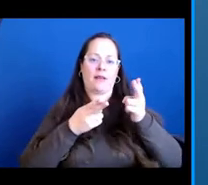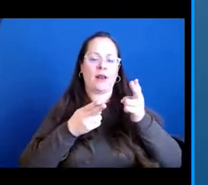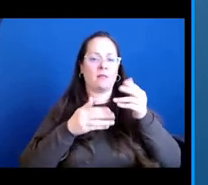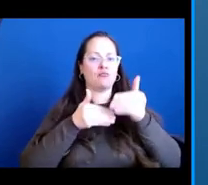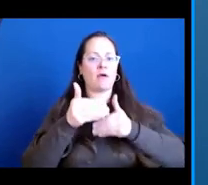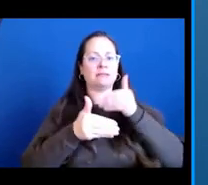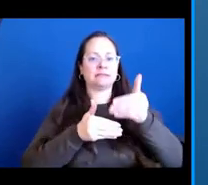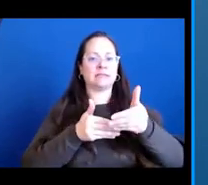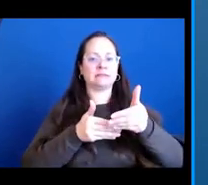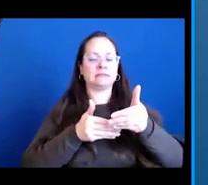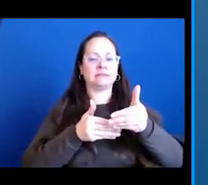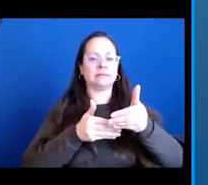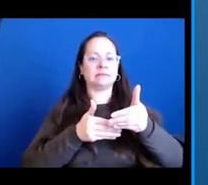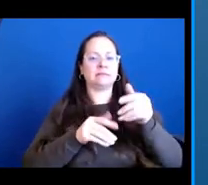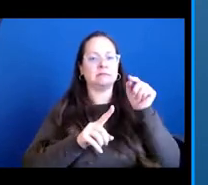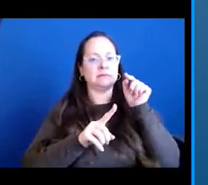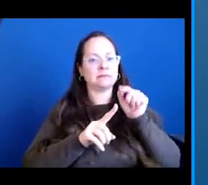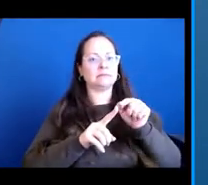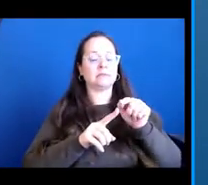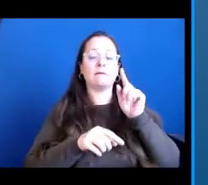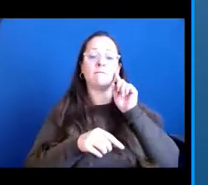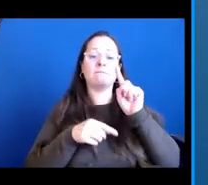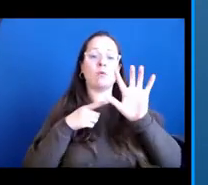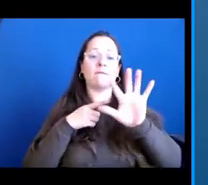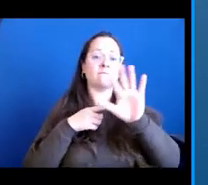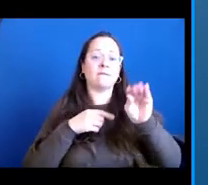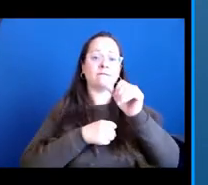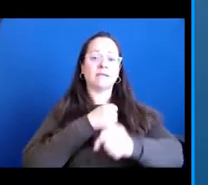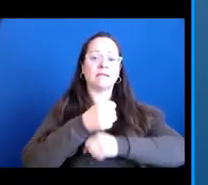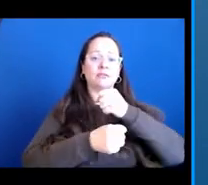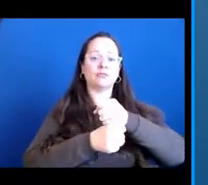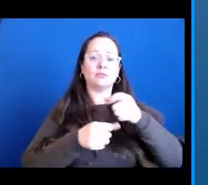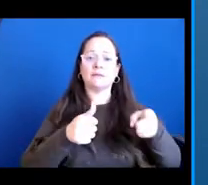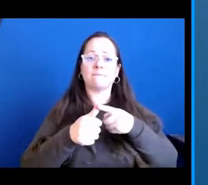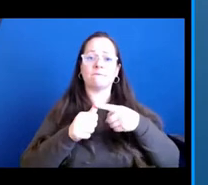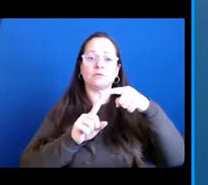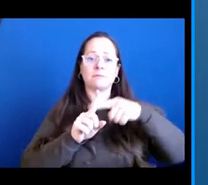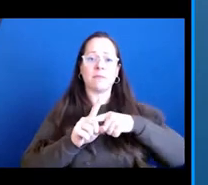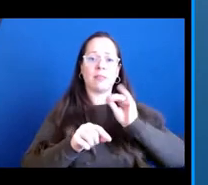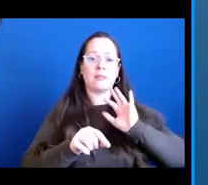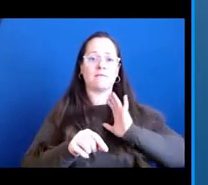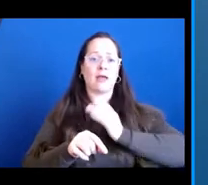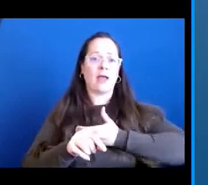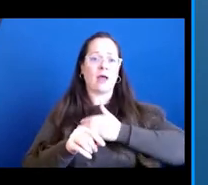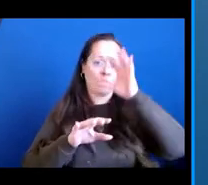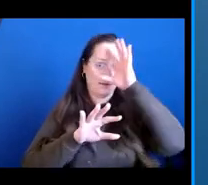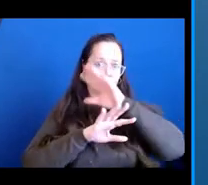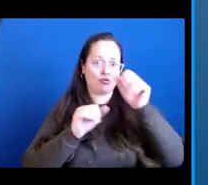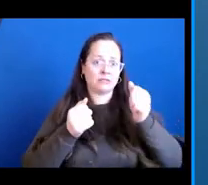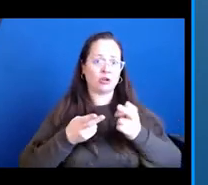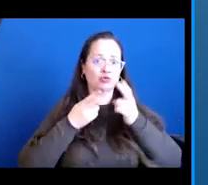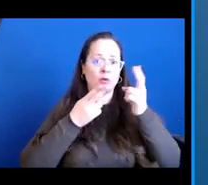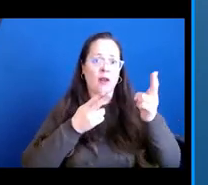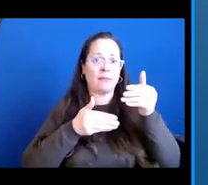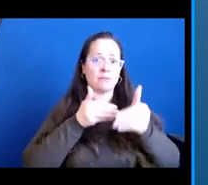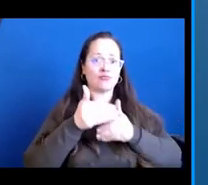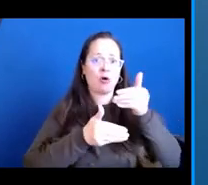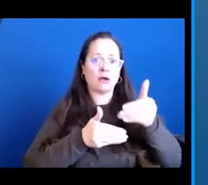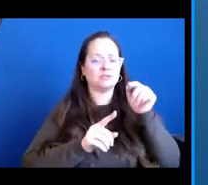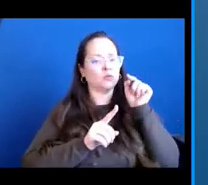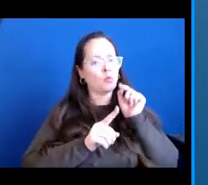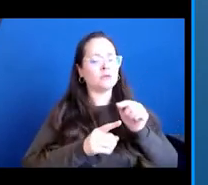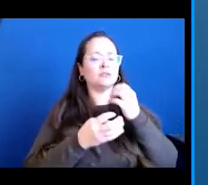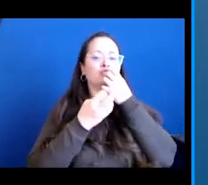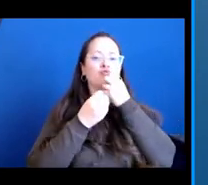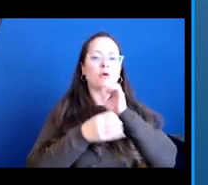process does not for 50 years the first month of our presidential nominating process has been a treasured part of the